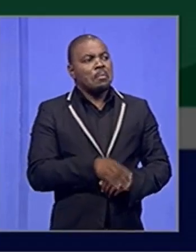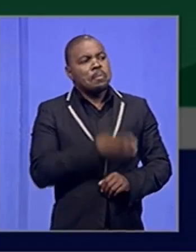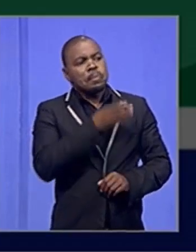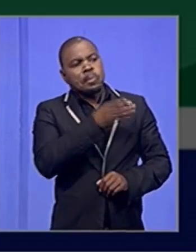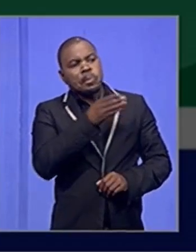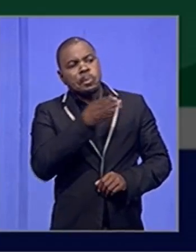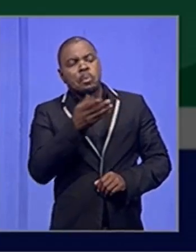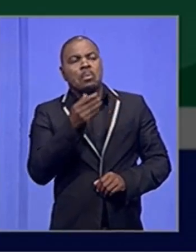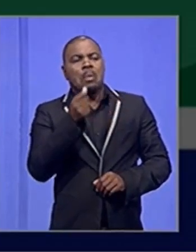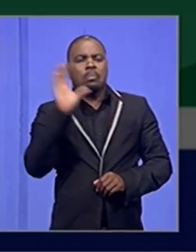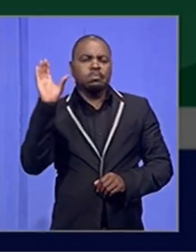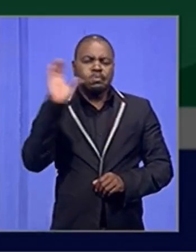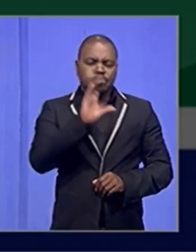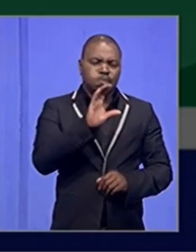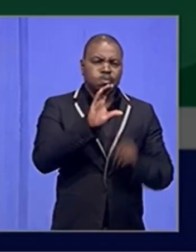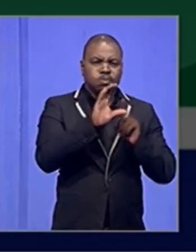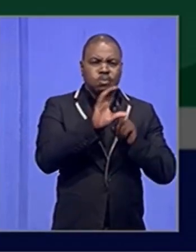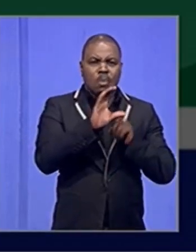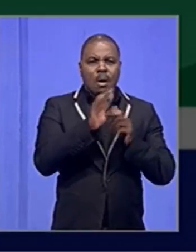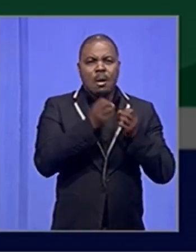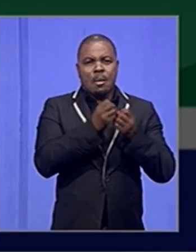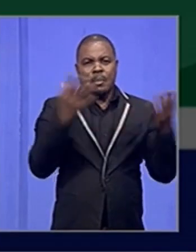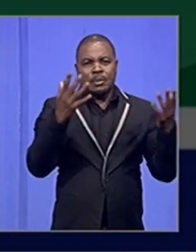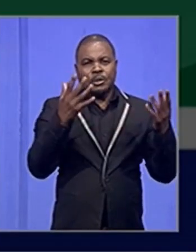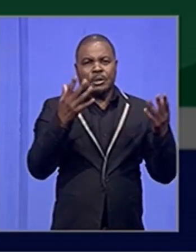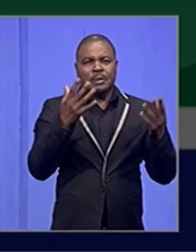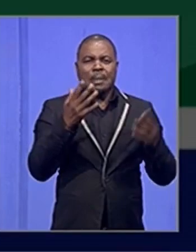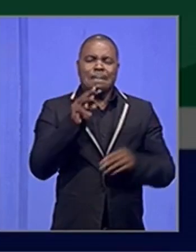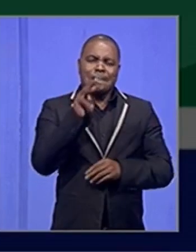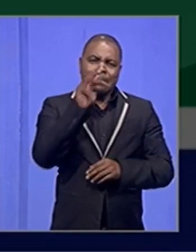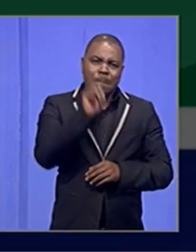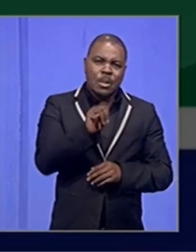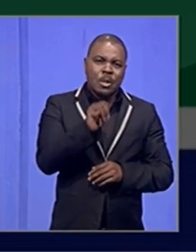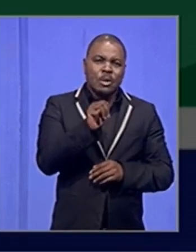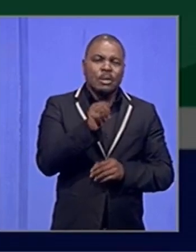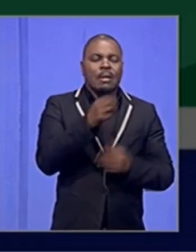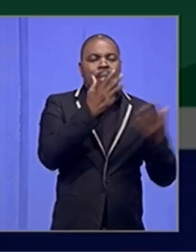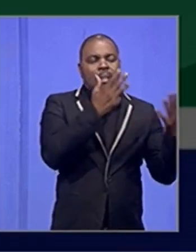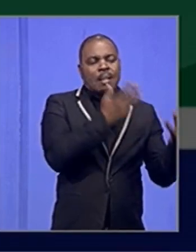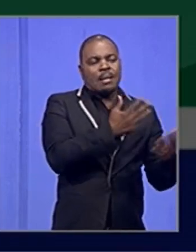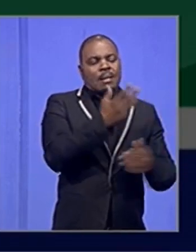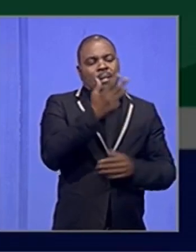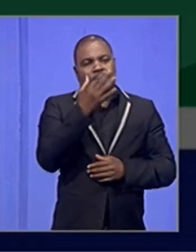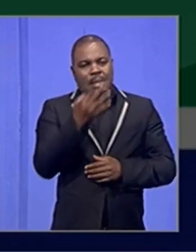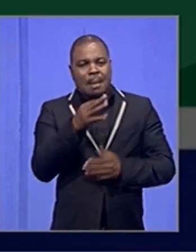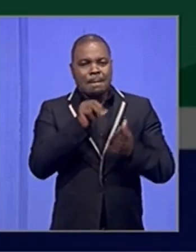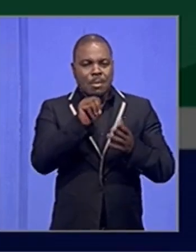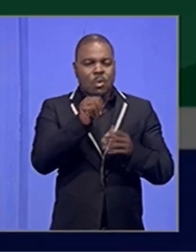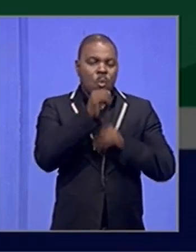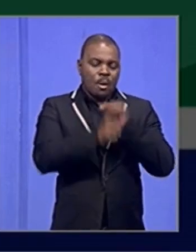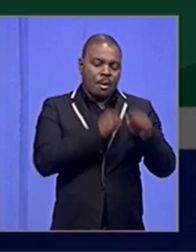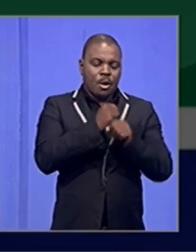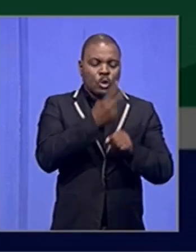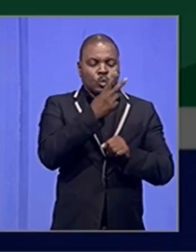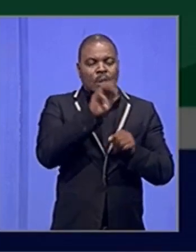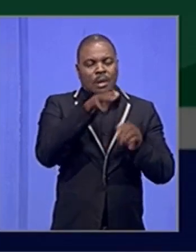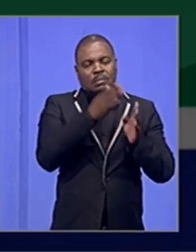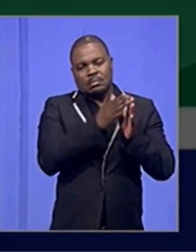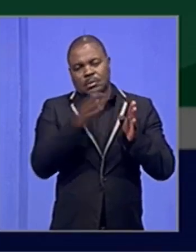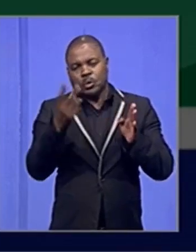go šomišitšwe mašeleng a go balelwa go diranta tše di milione tše 3 magareng ga 2019